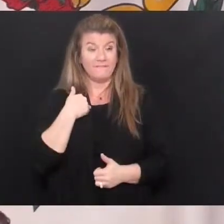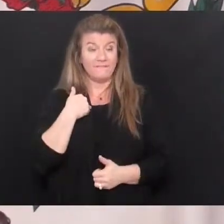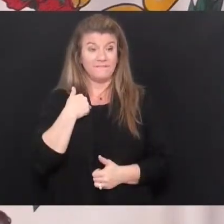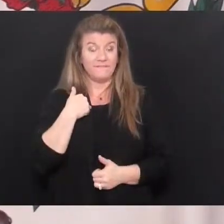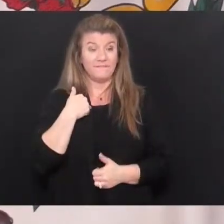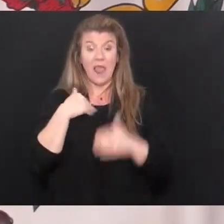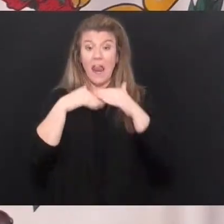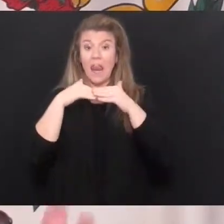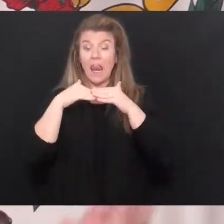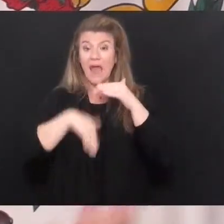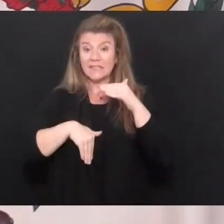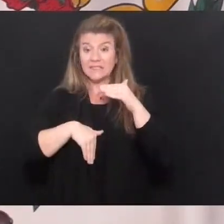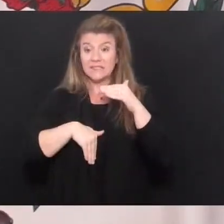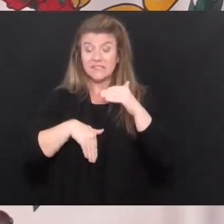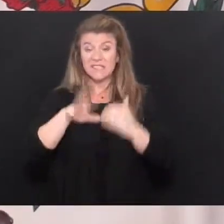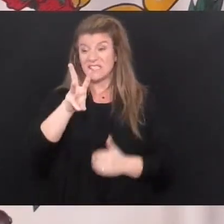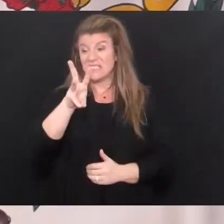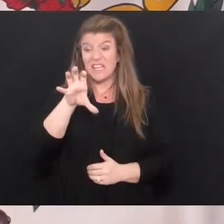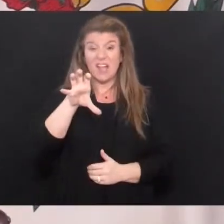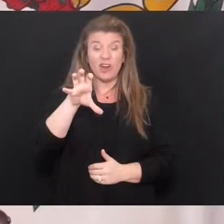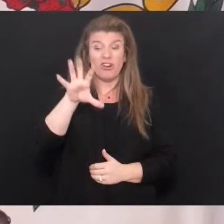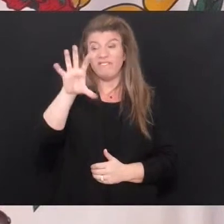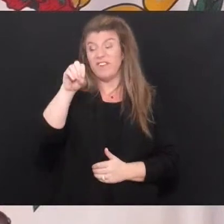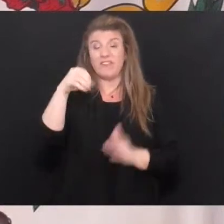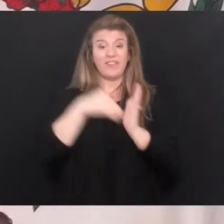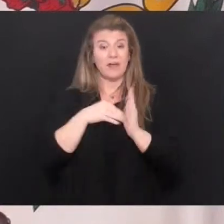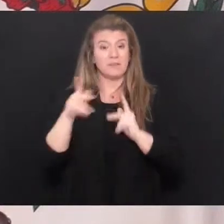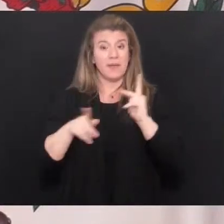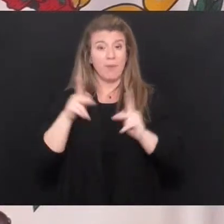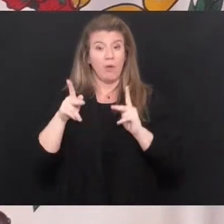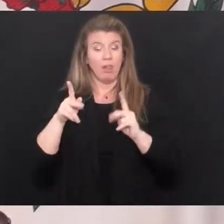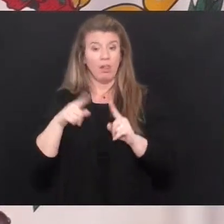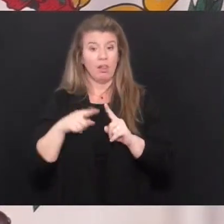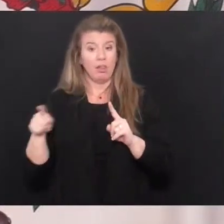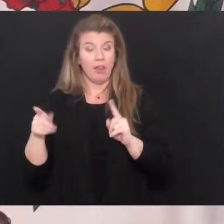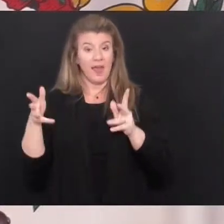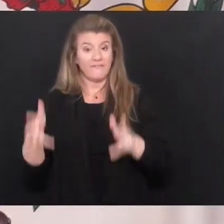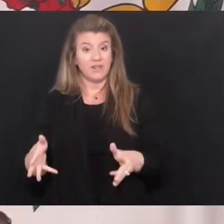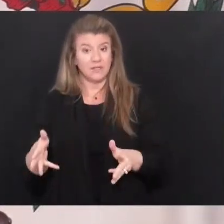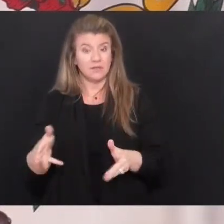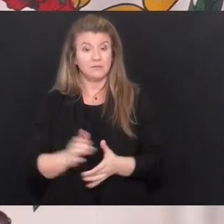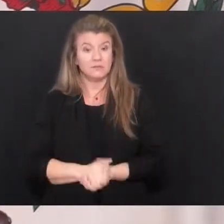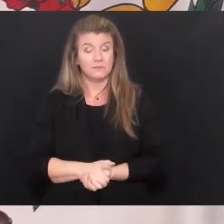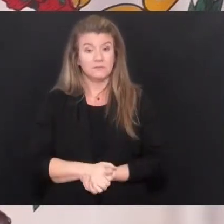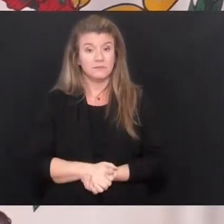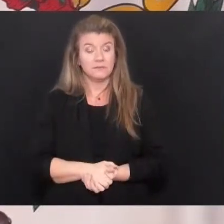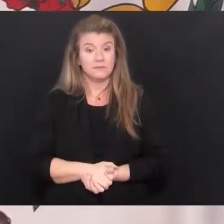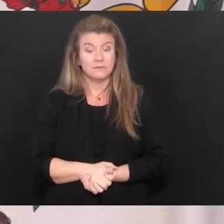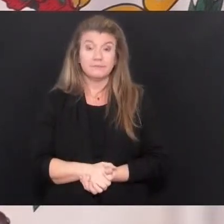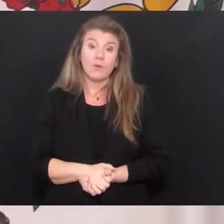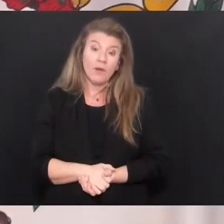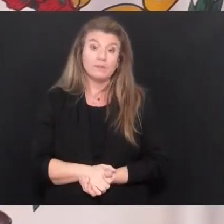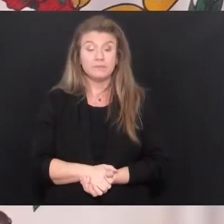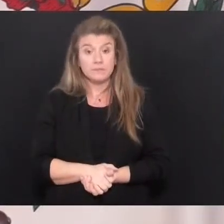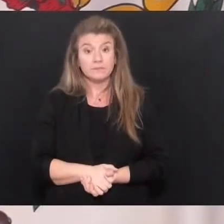you're 650,000 people. Well, I